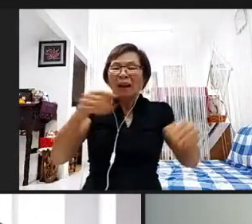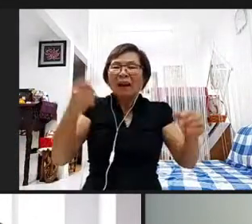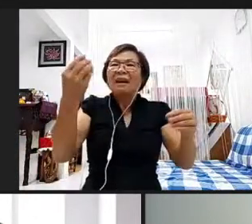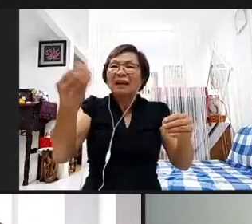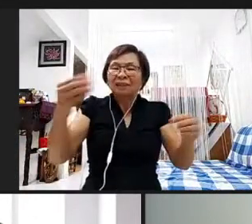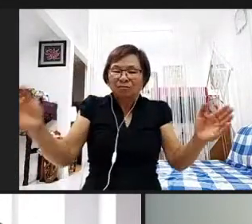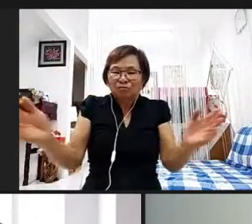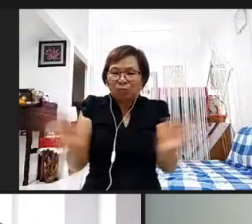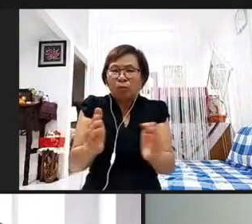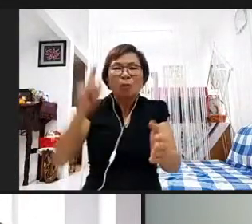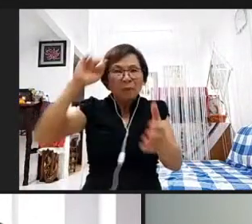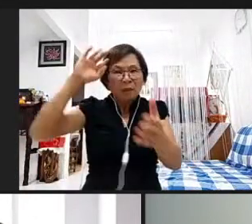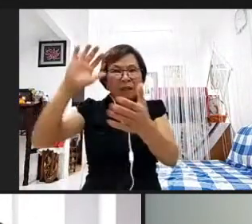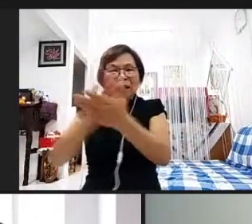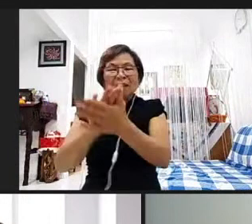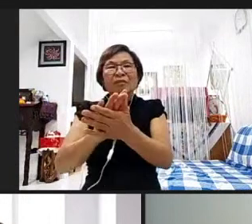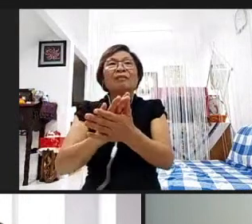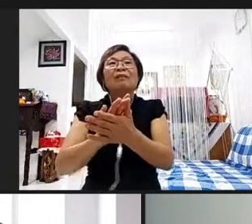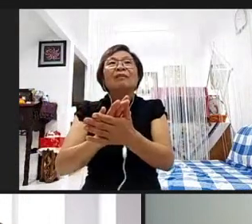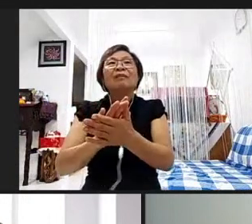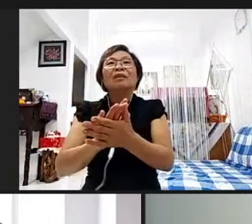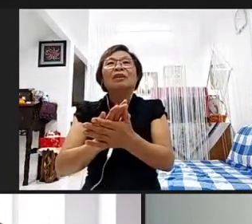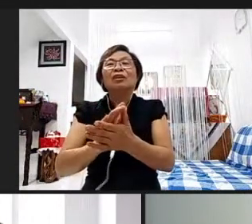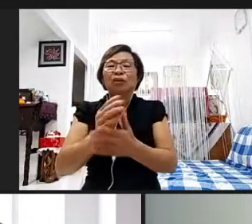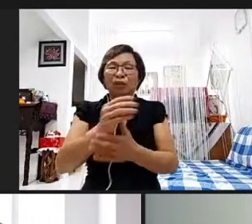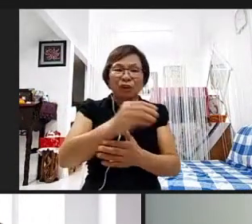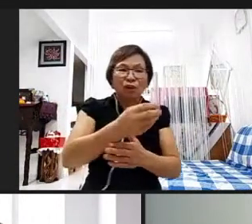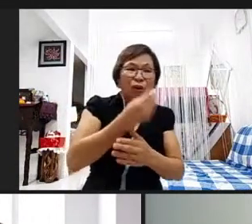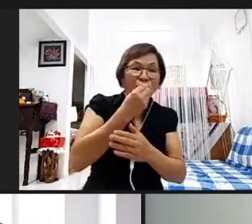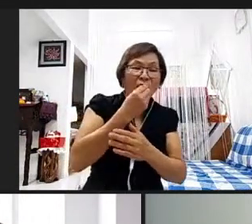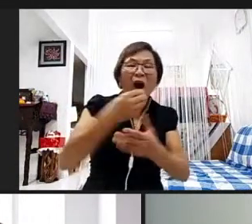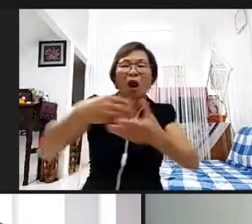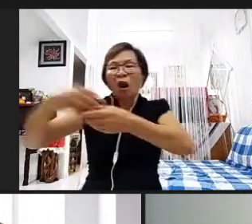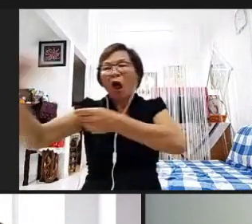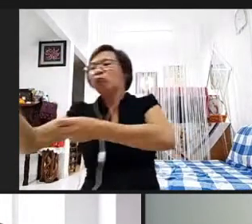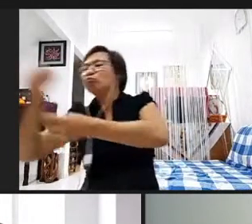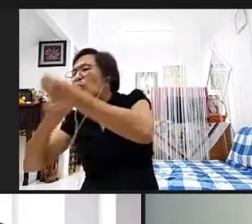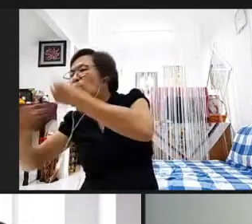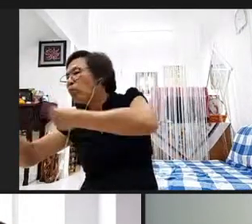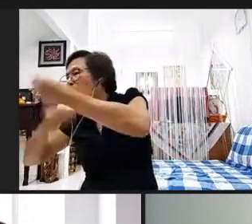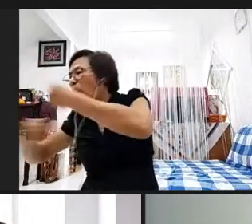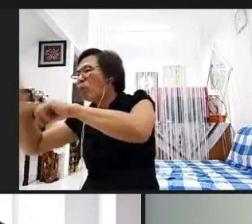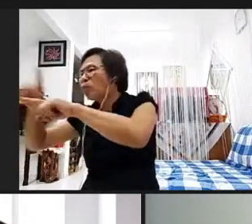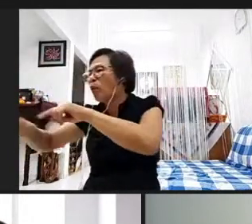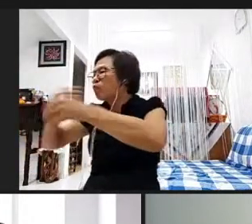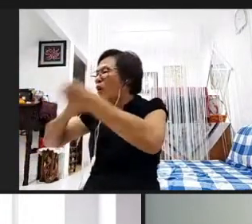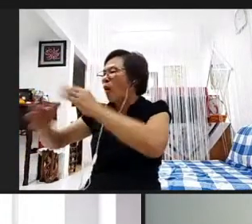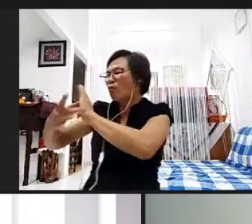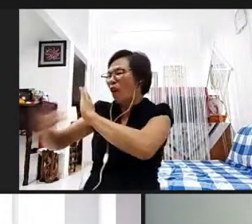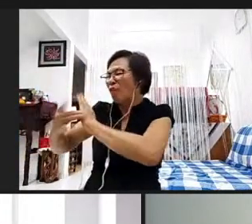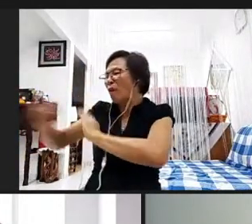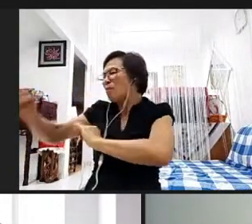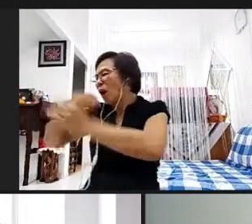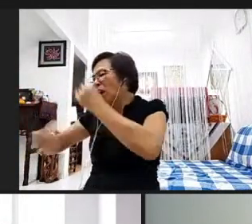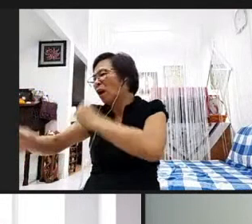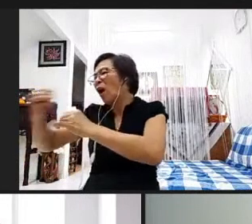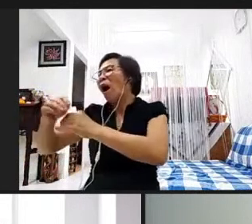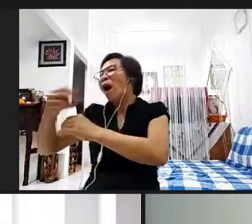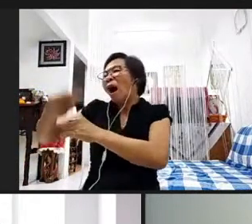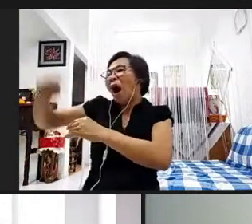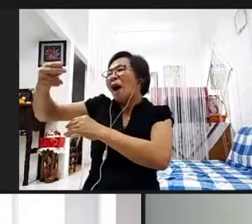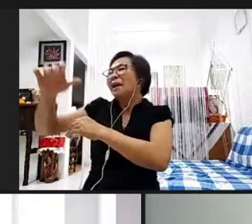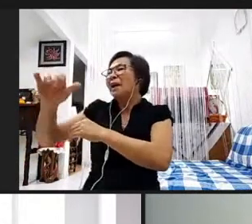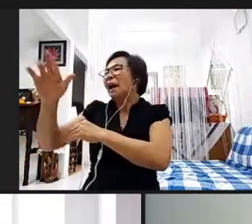believe you are what you eat. So when you eat out with all the saturated fat, all the high carbo